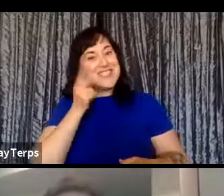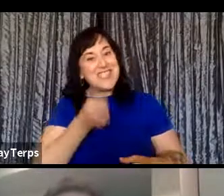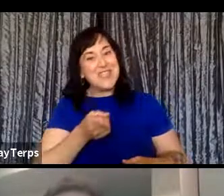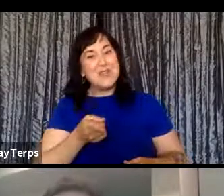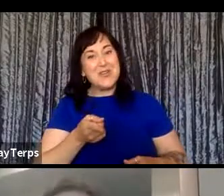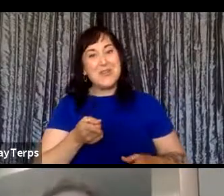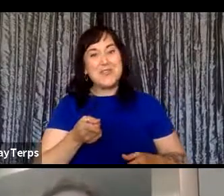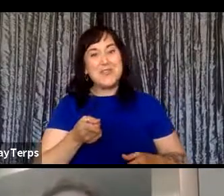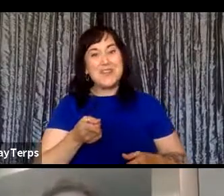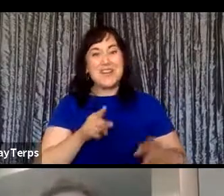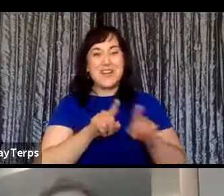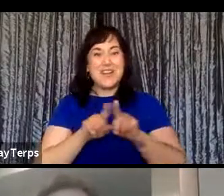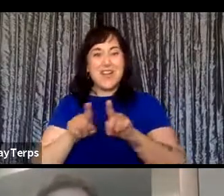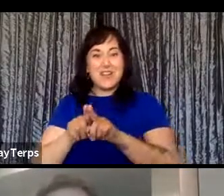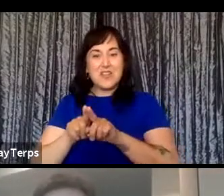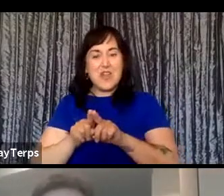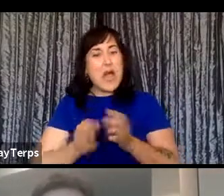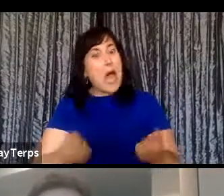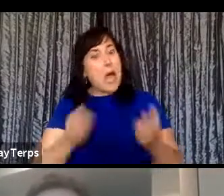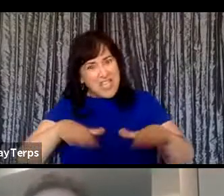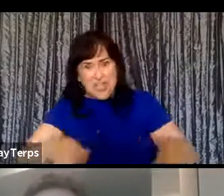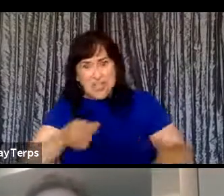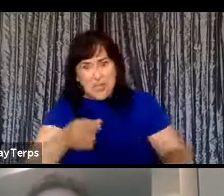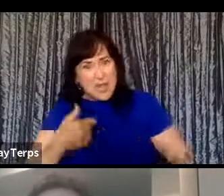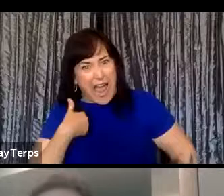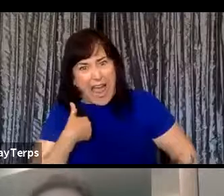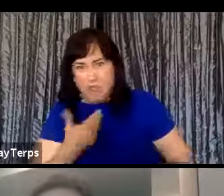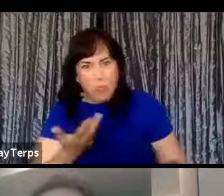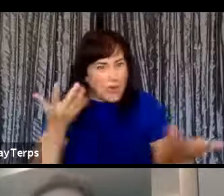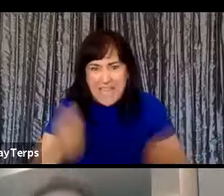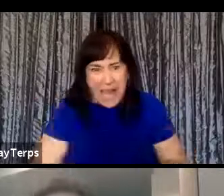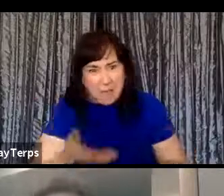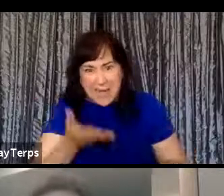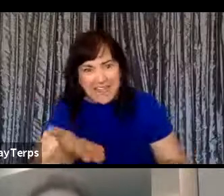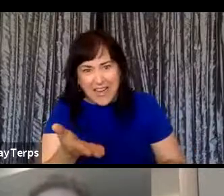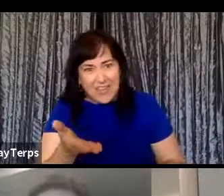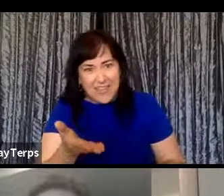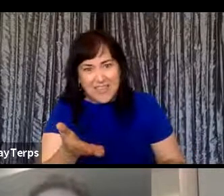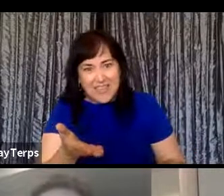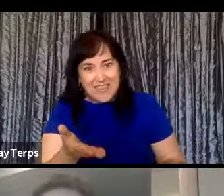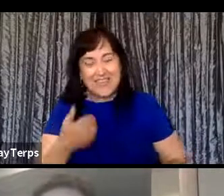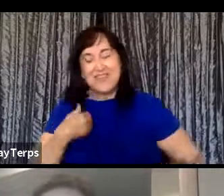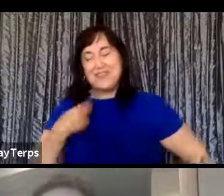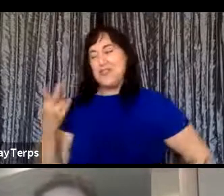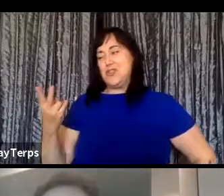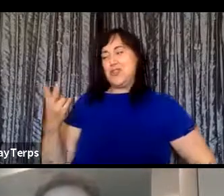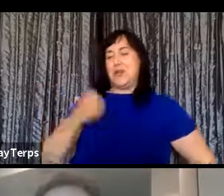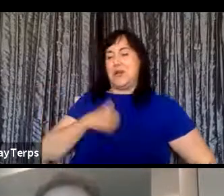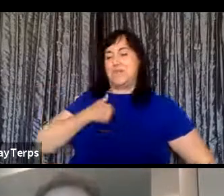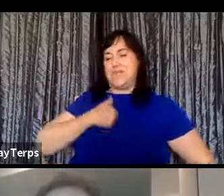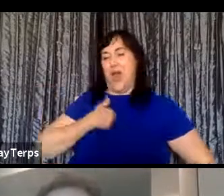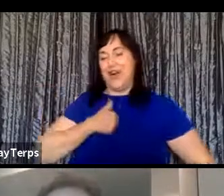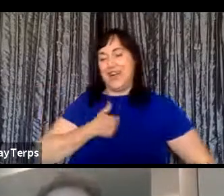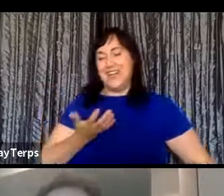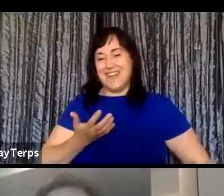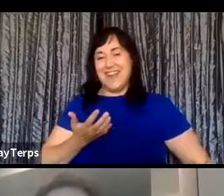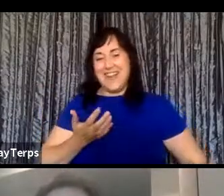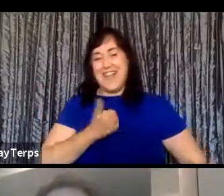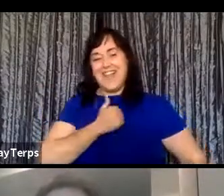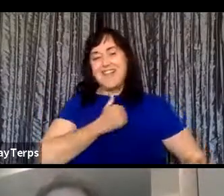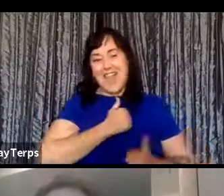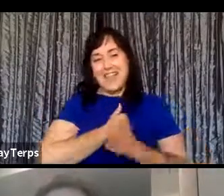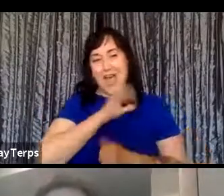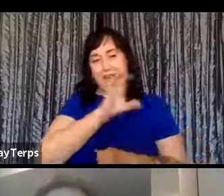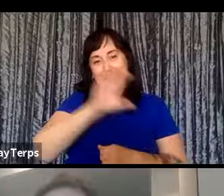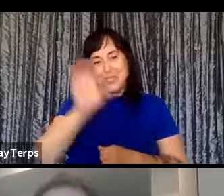And also, how many children do you have there, Jennifer? What's going on? 2. I'm sorry. They love me they love being on Zoom. This